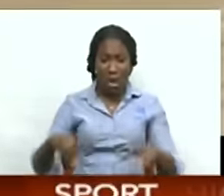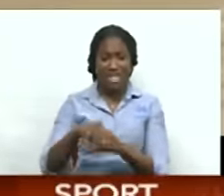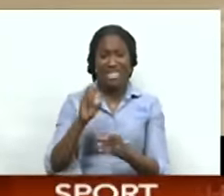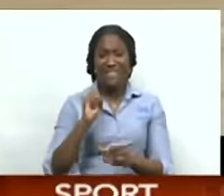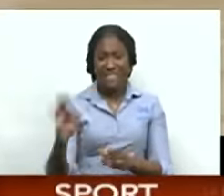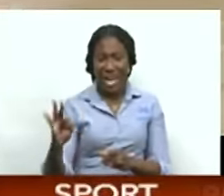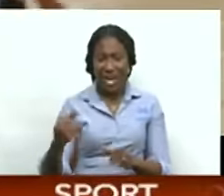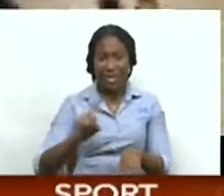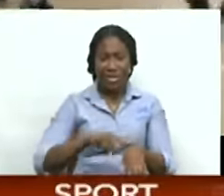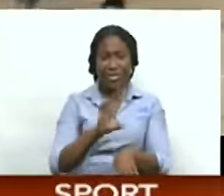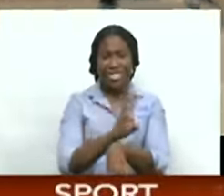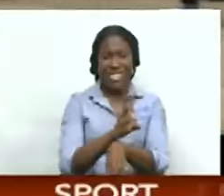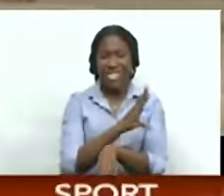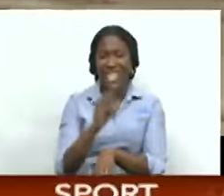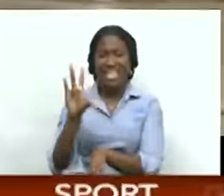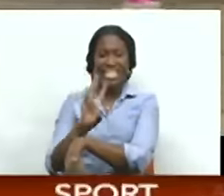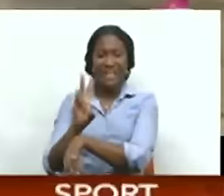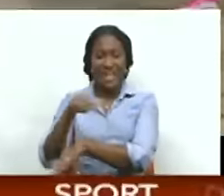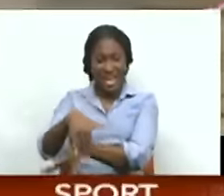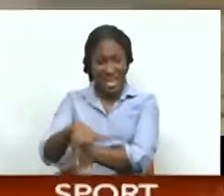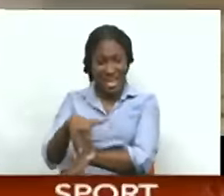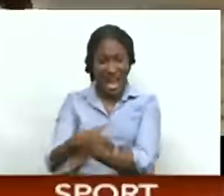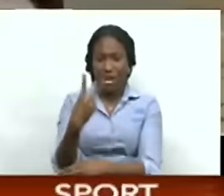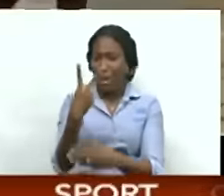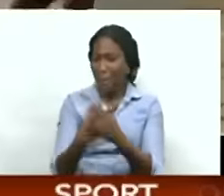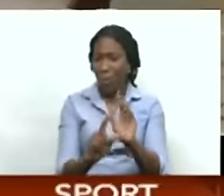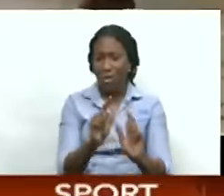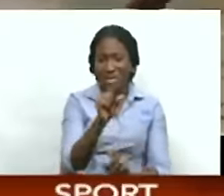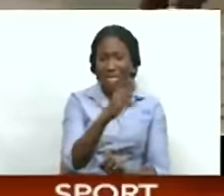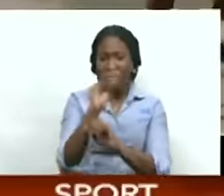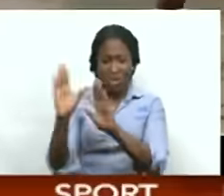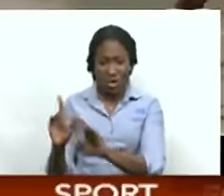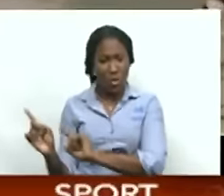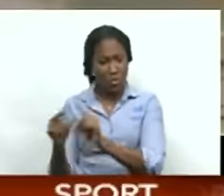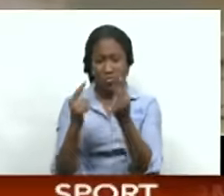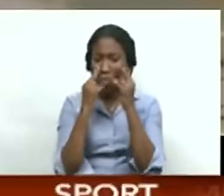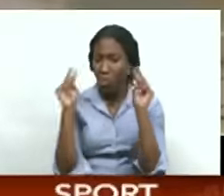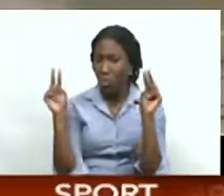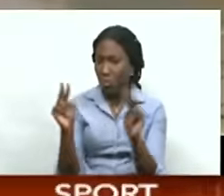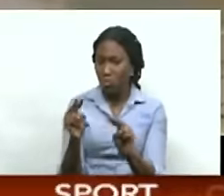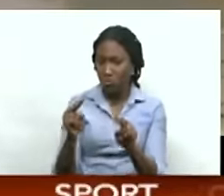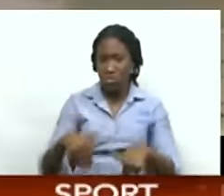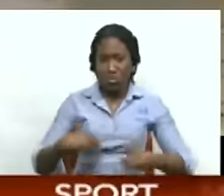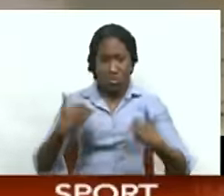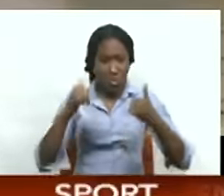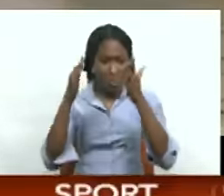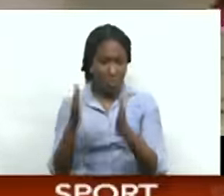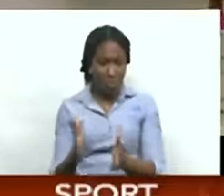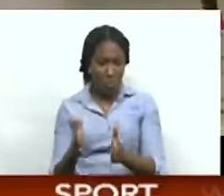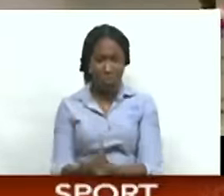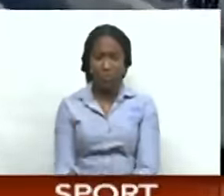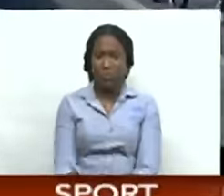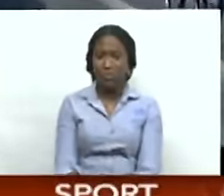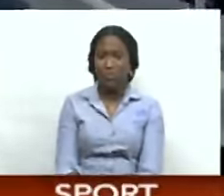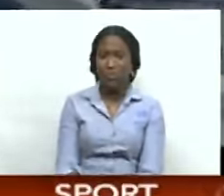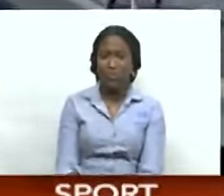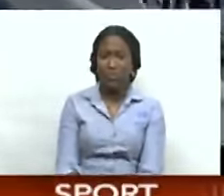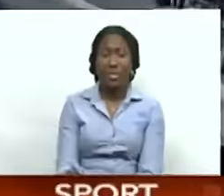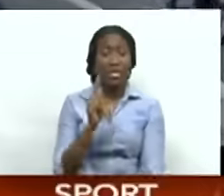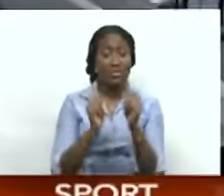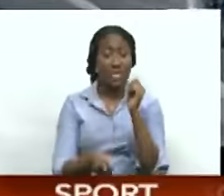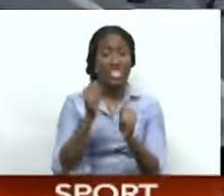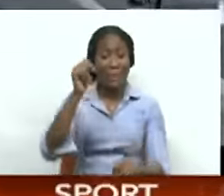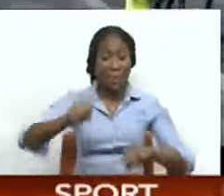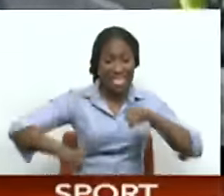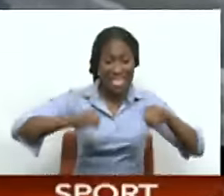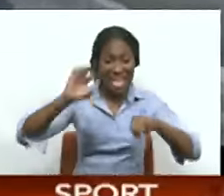p.m. on both days. It's your chance to watch future NBA prospects. The Trinidad and Tobago Cycling Federation Road Cycling